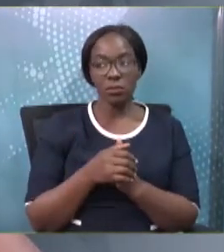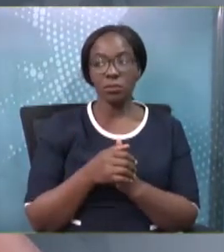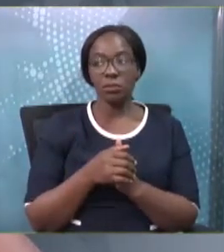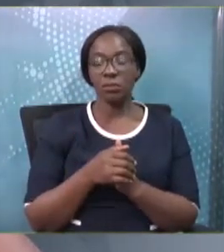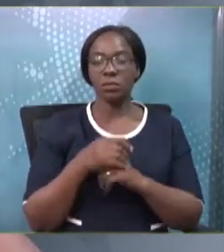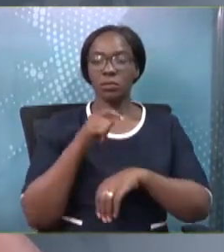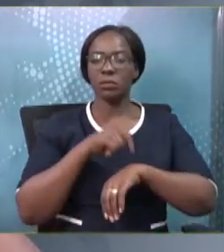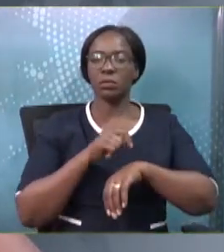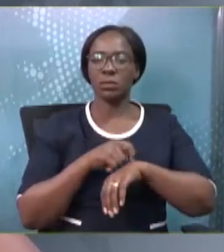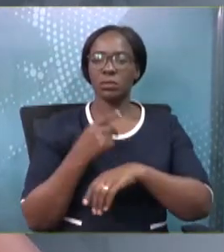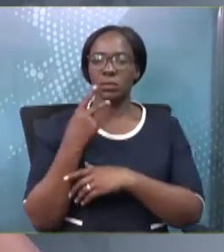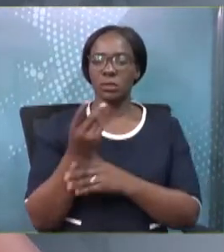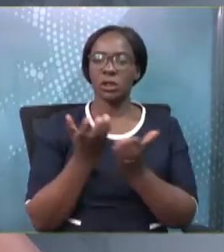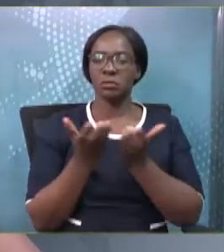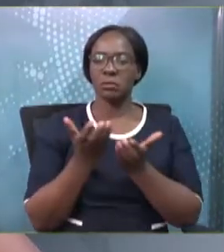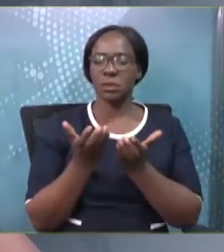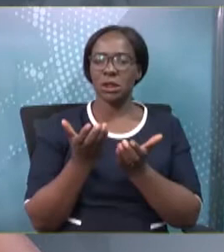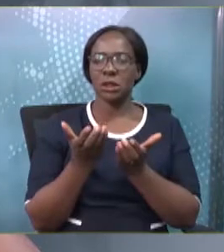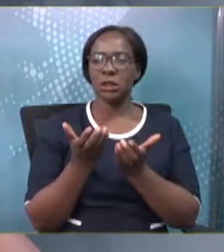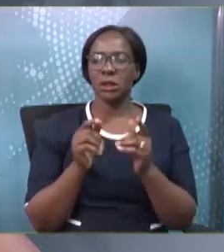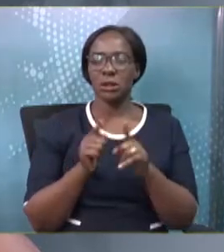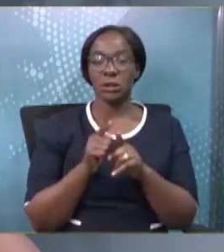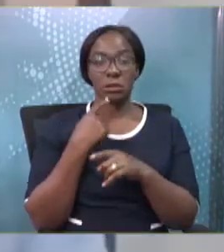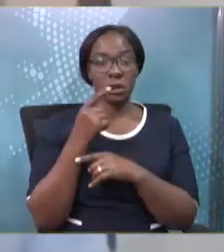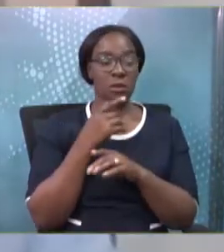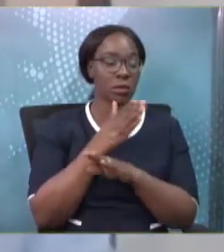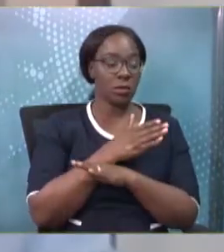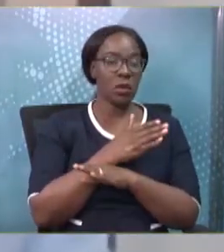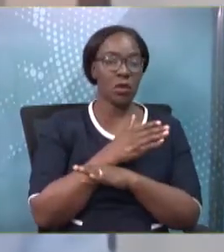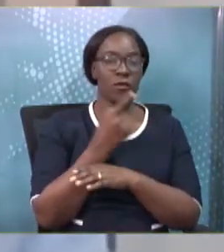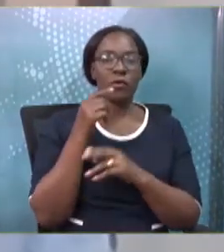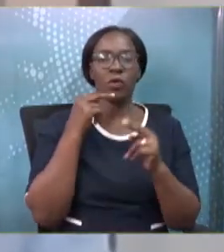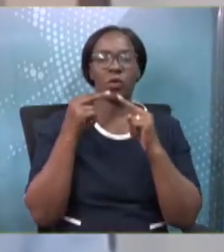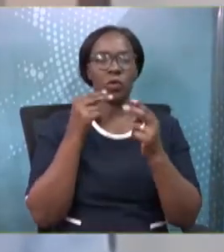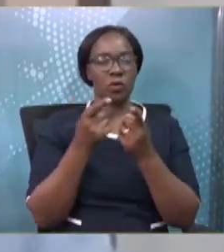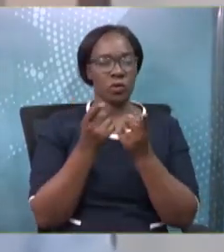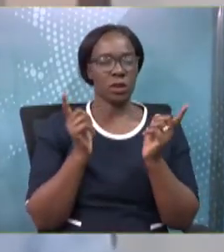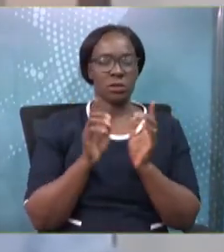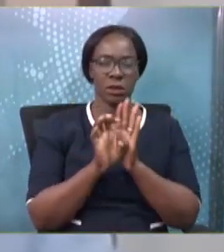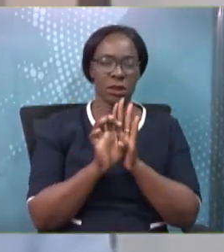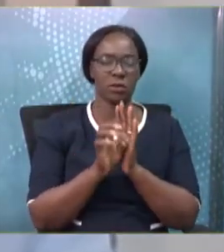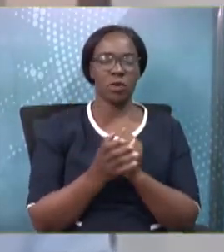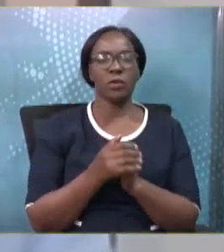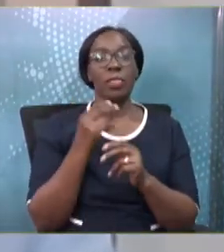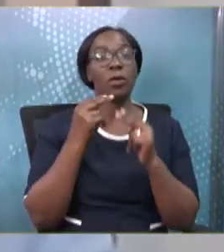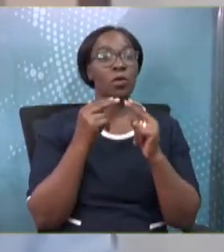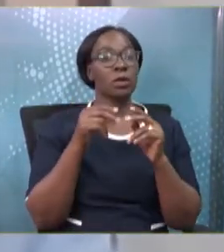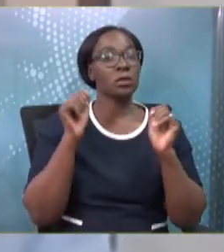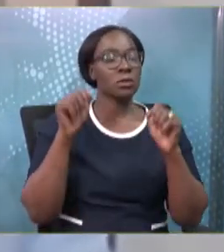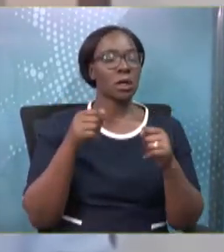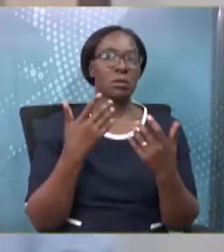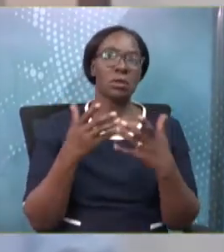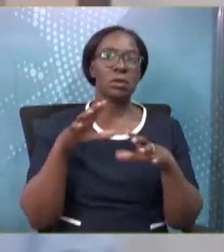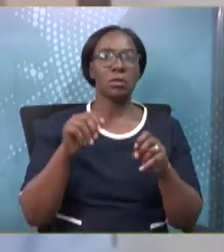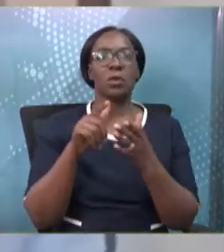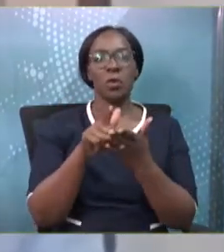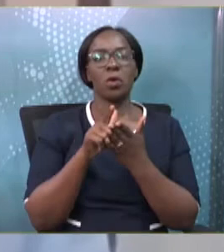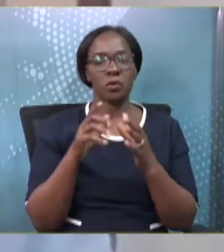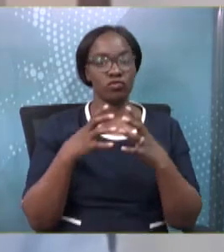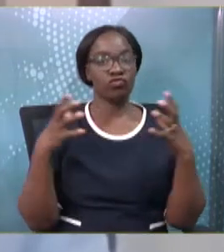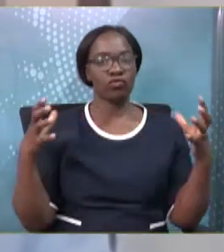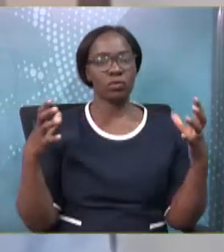when you look at a business, as mentioned earlier, for hotels, for example, a hotel can maybe take a loan for